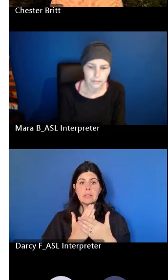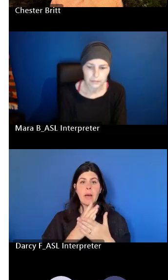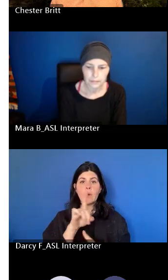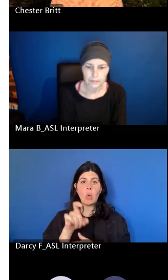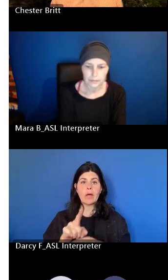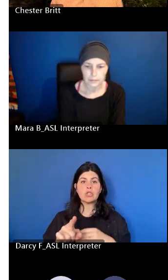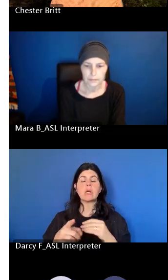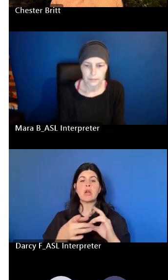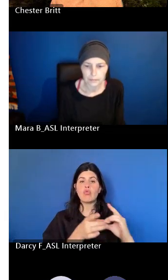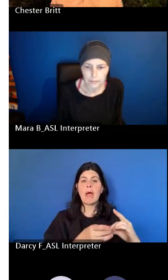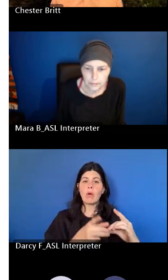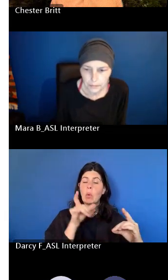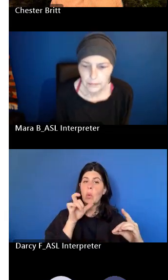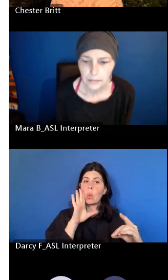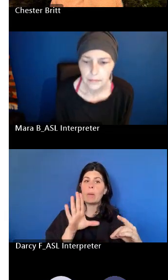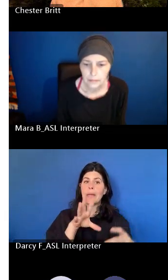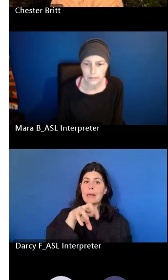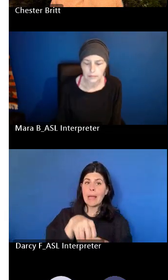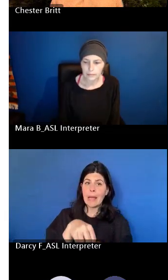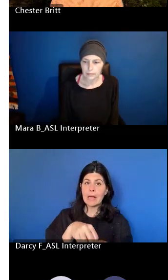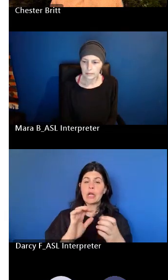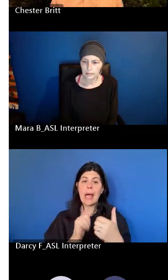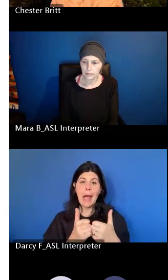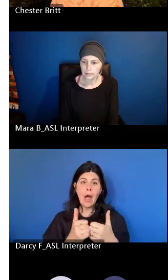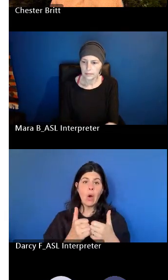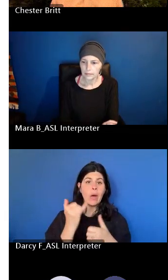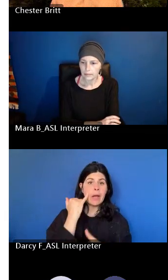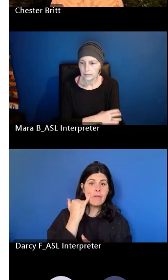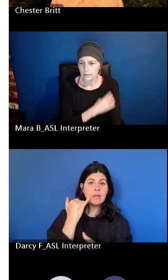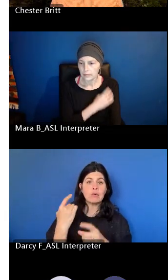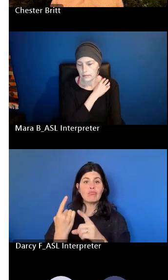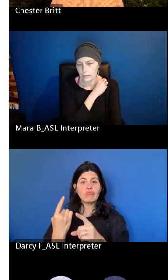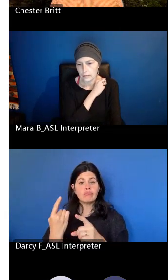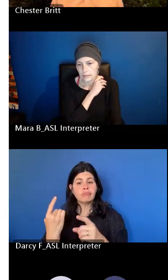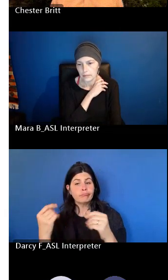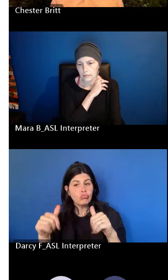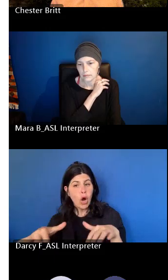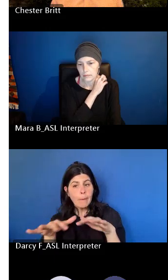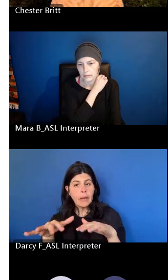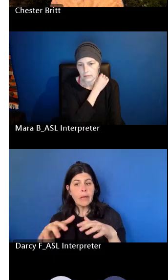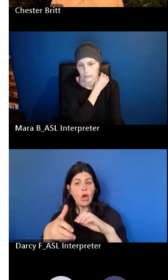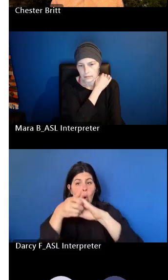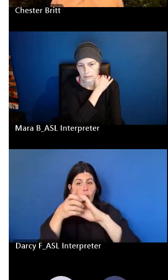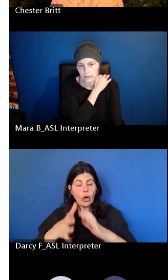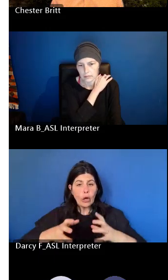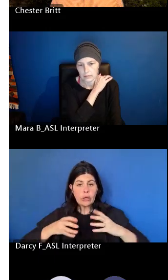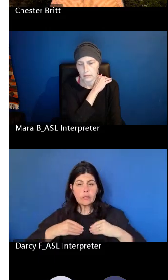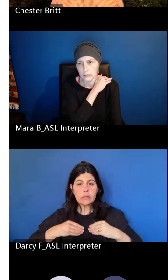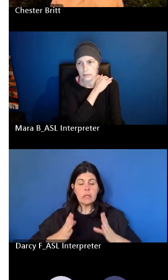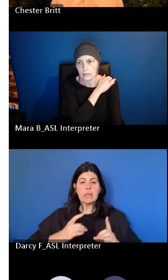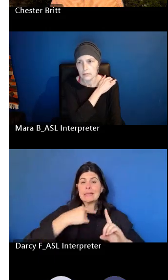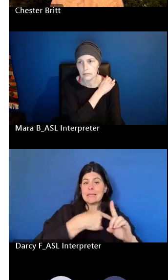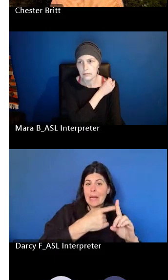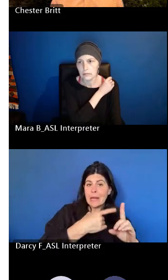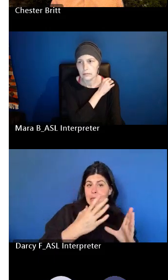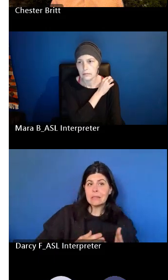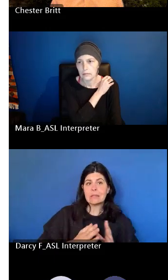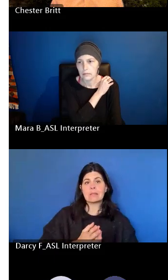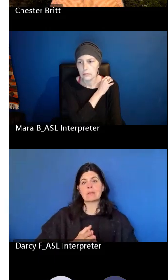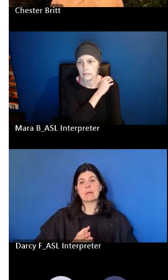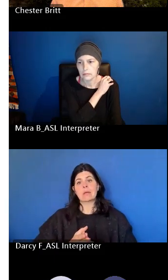around who exactly will be engaged and how, whether it's property owners, tenants, customers. That policy is yet to be set.